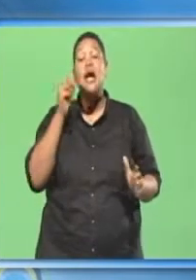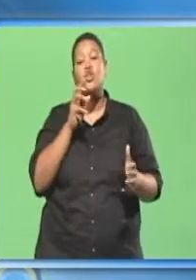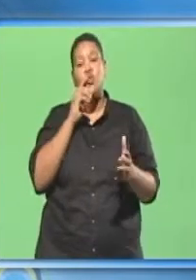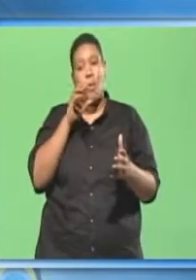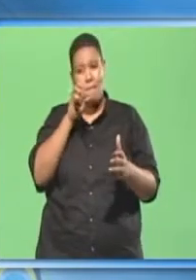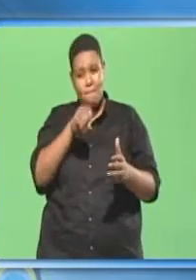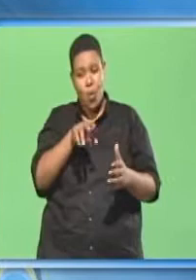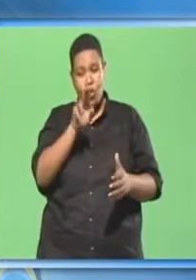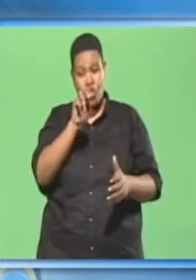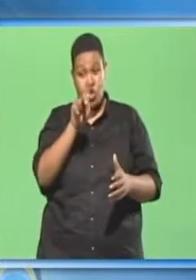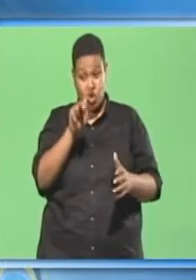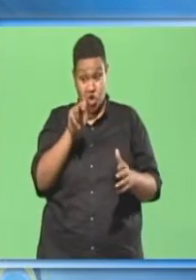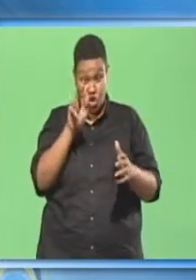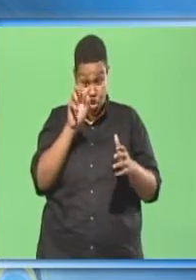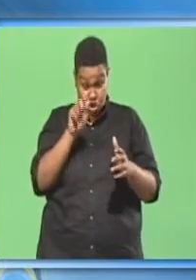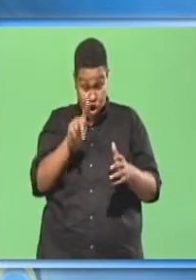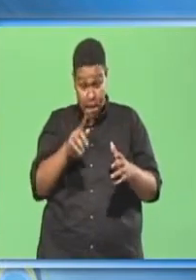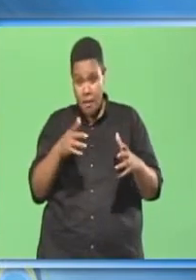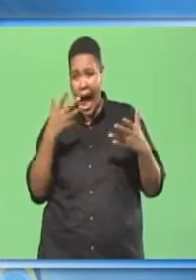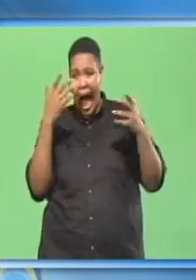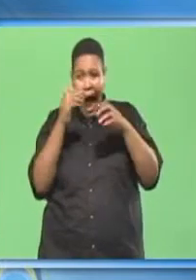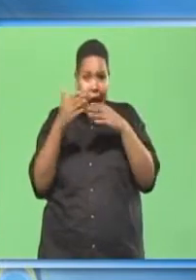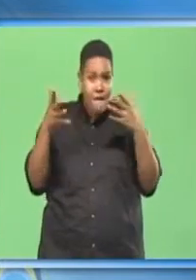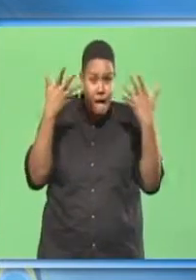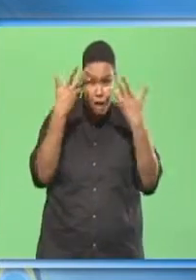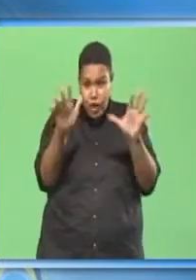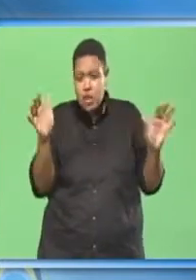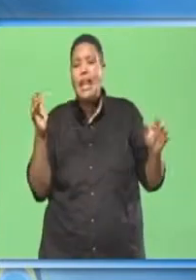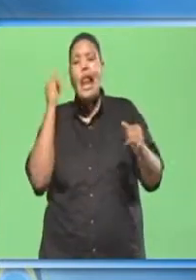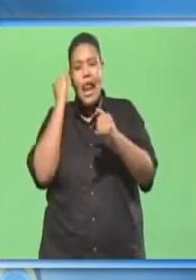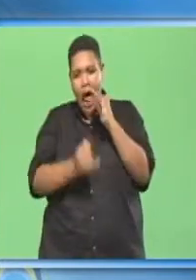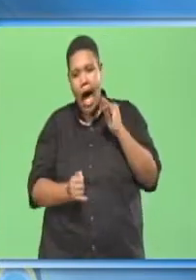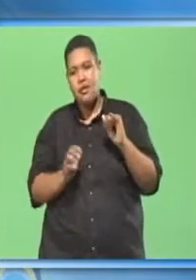knob when the finished material is applied to the furniture.